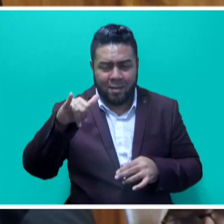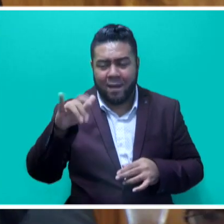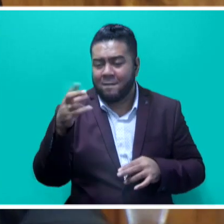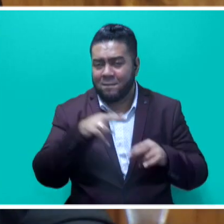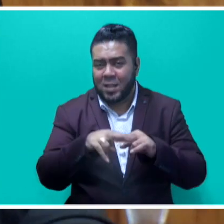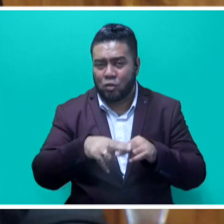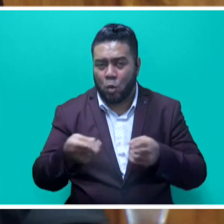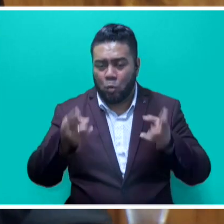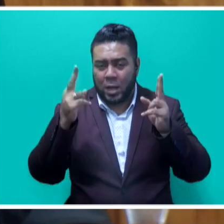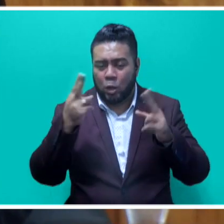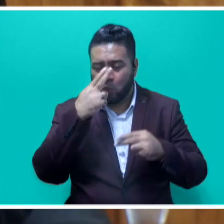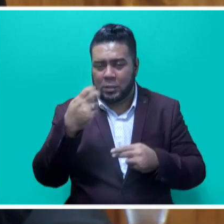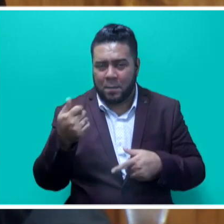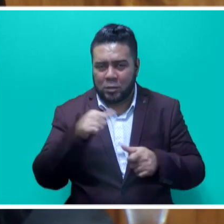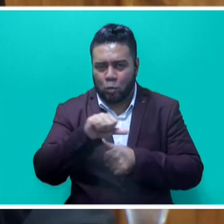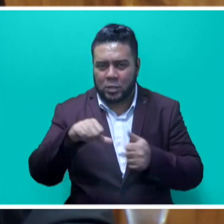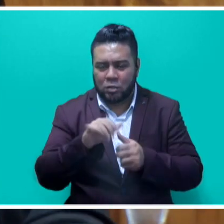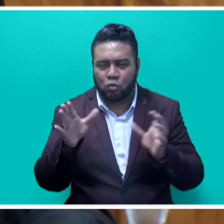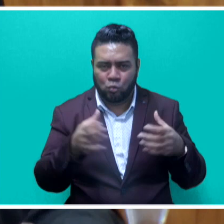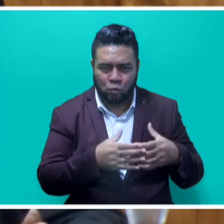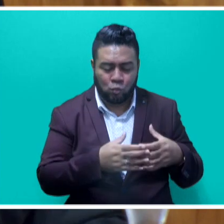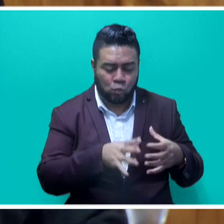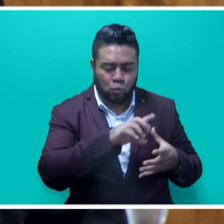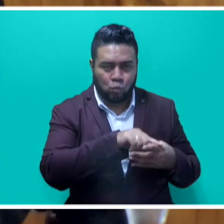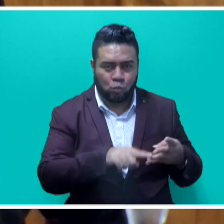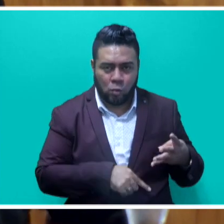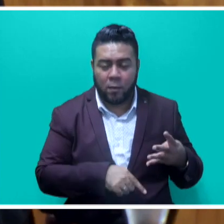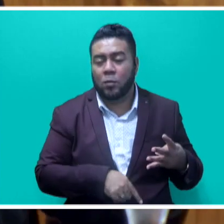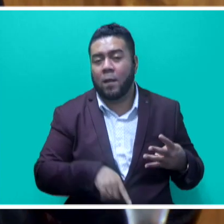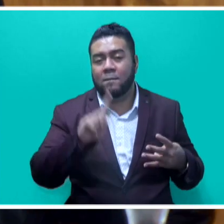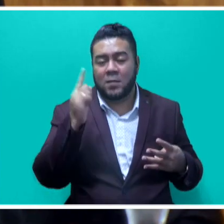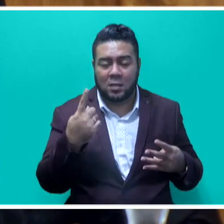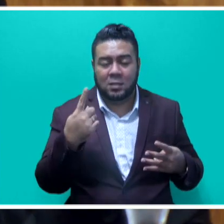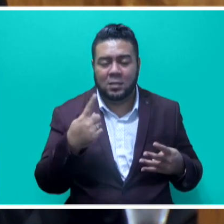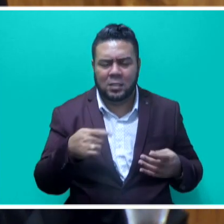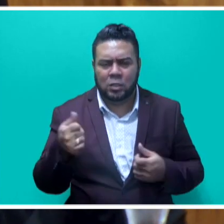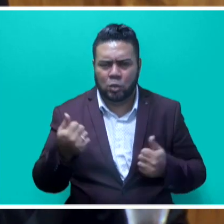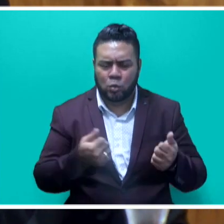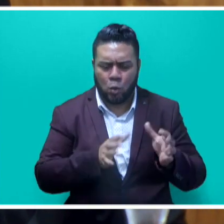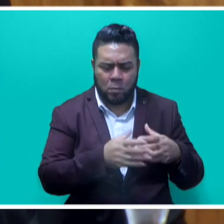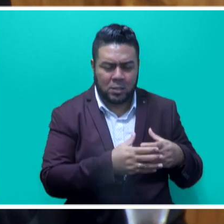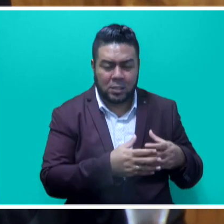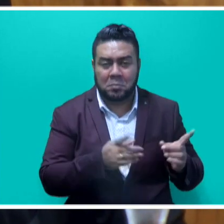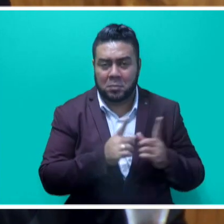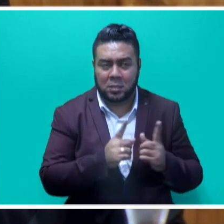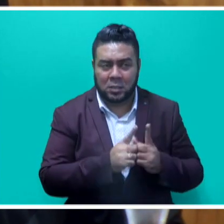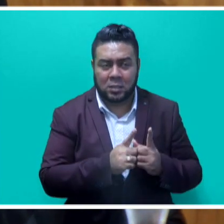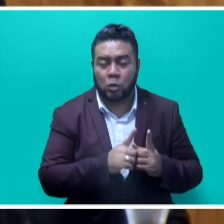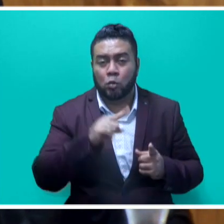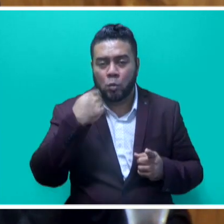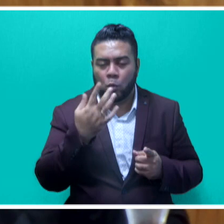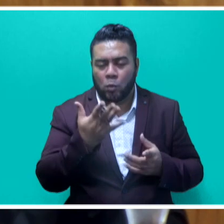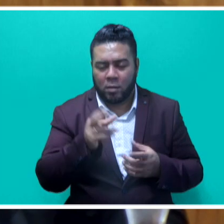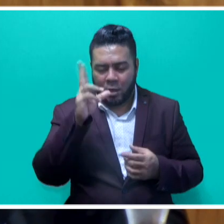Tourism Association. Today, Mr. Speaker, sir, is the first steering committee meeting, and tomorrow, together with the Ministry of